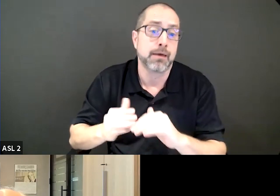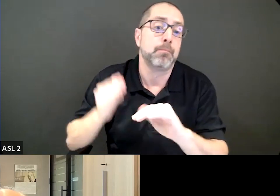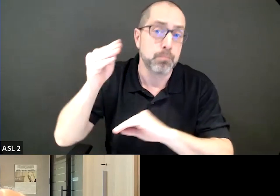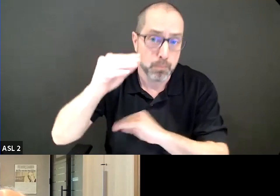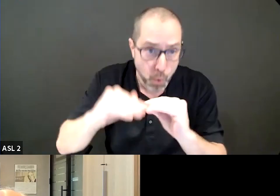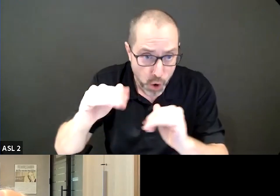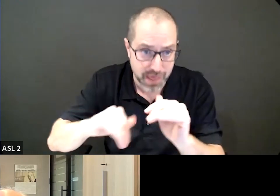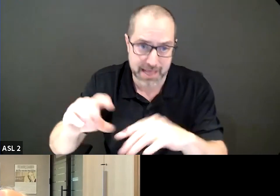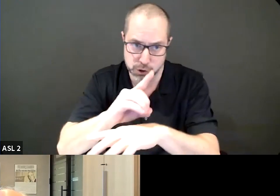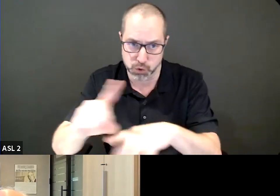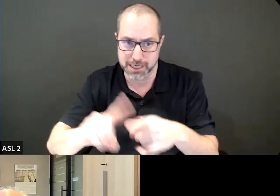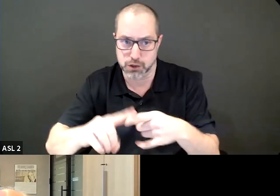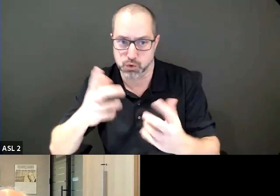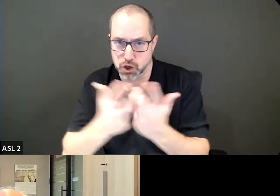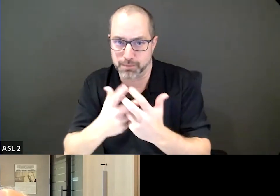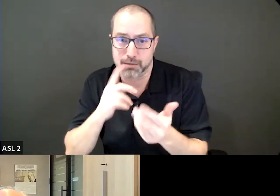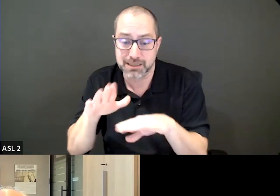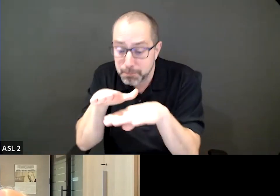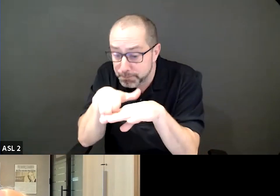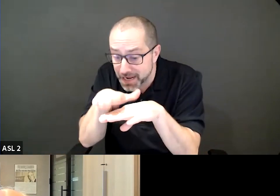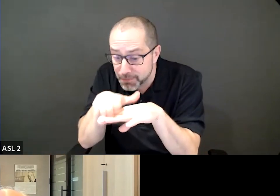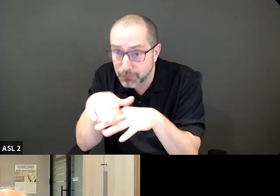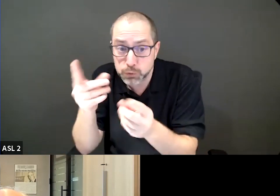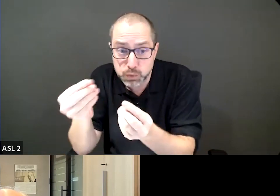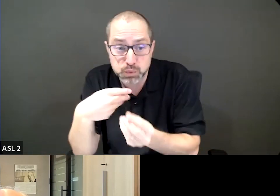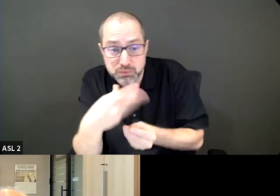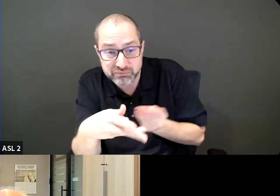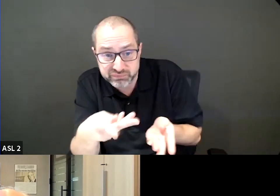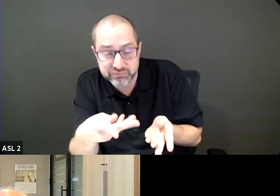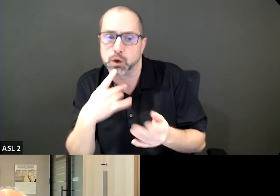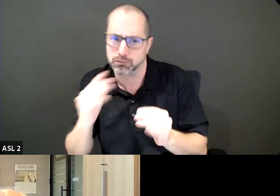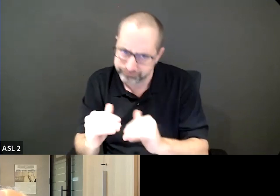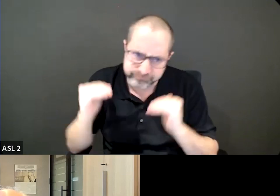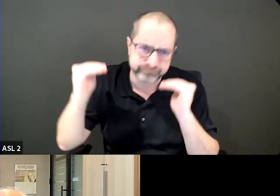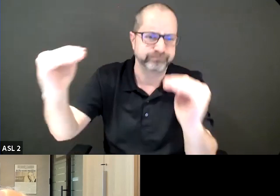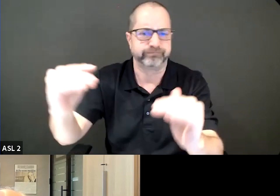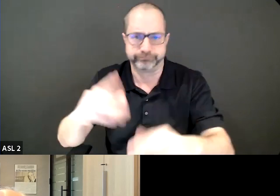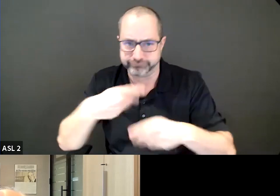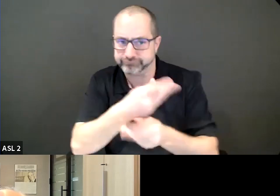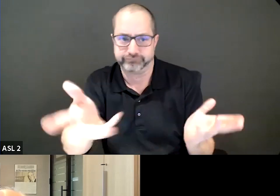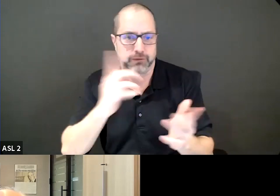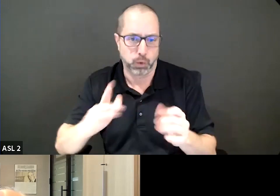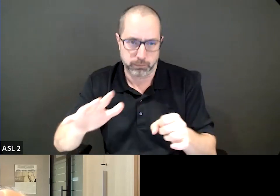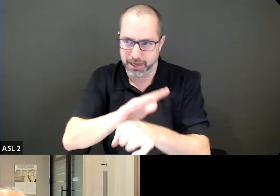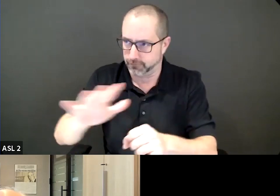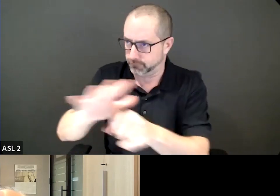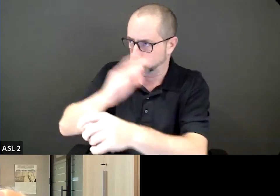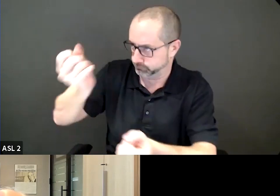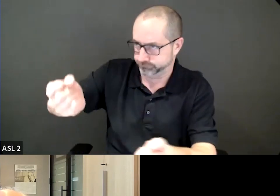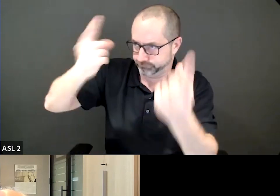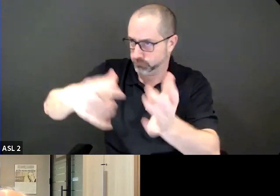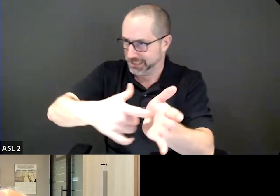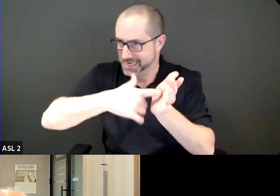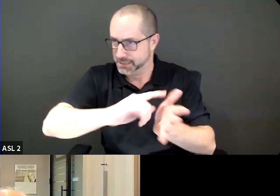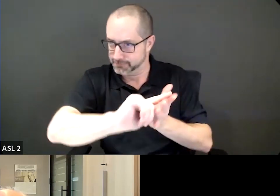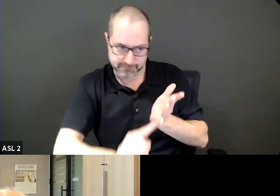that means moving beyond the bare minimum for workers with disabilities to better understand the needs of all of the workers that can often